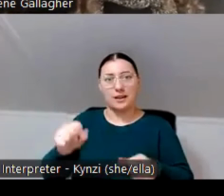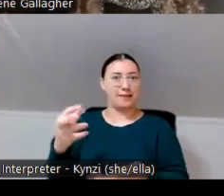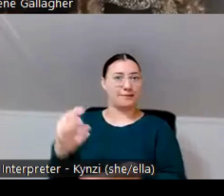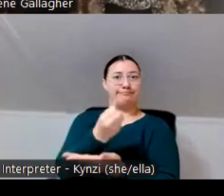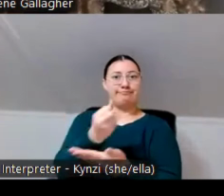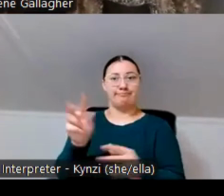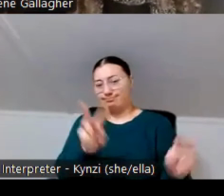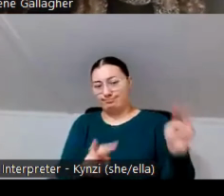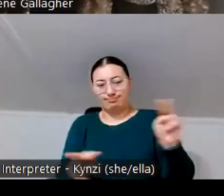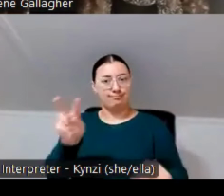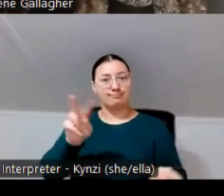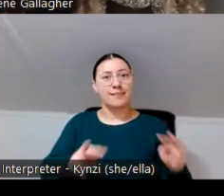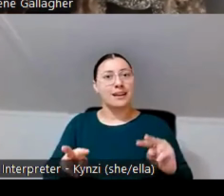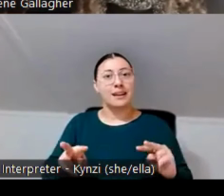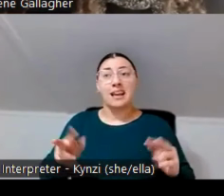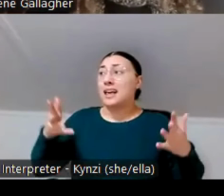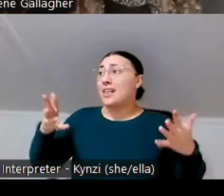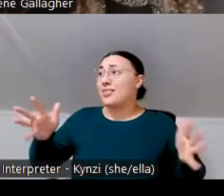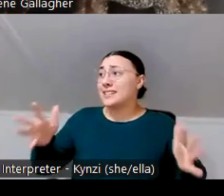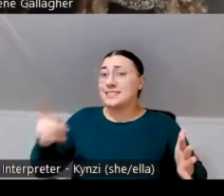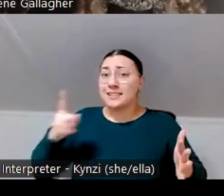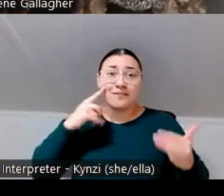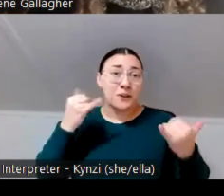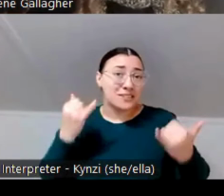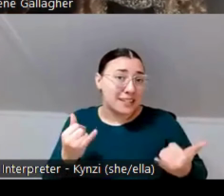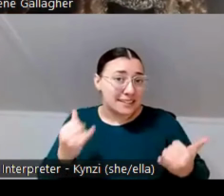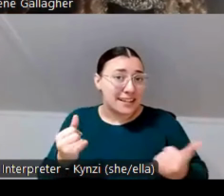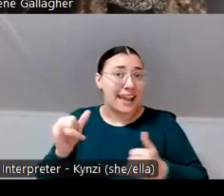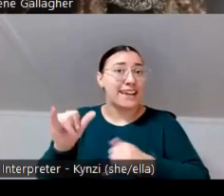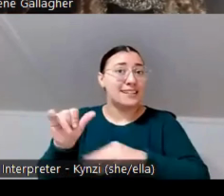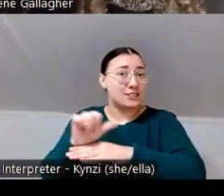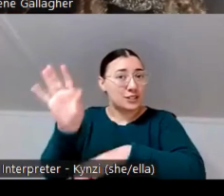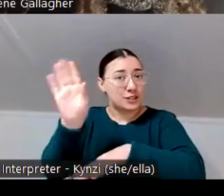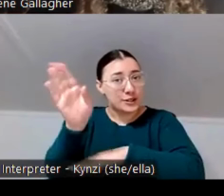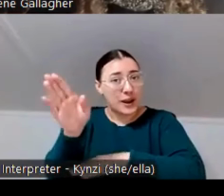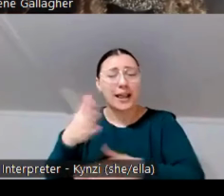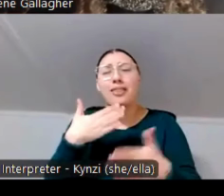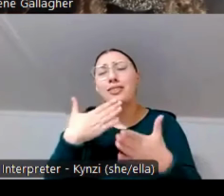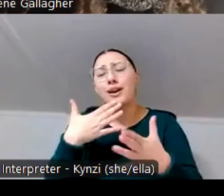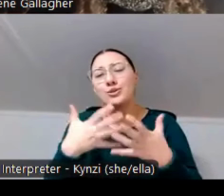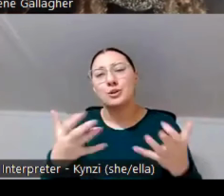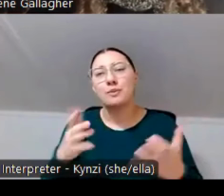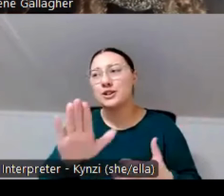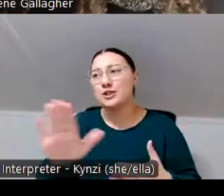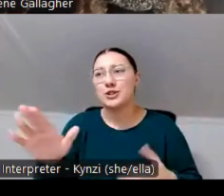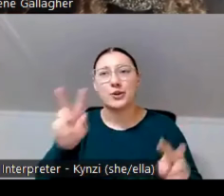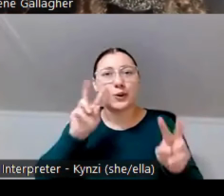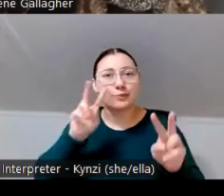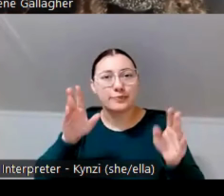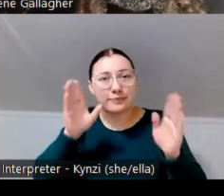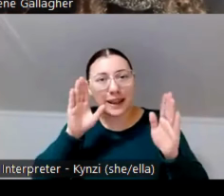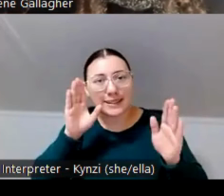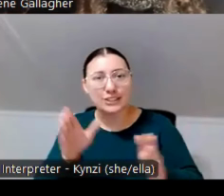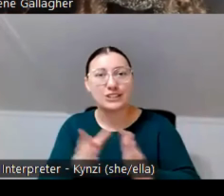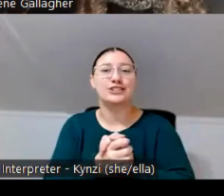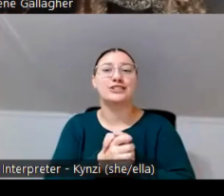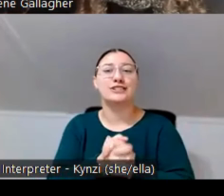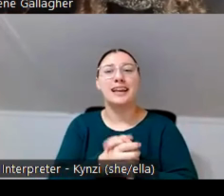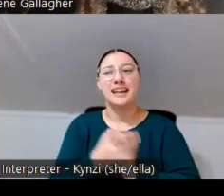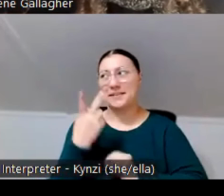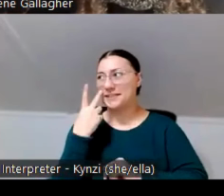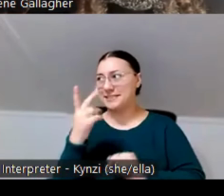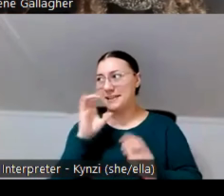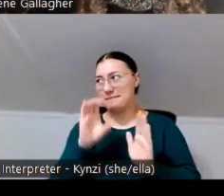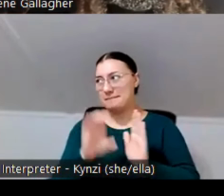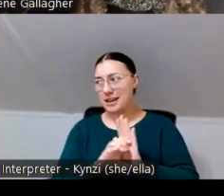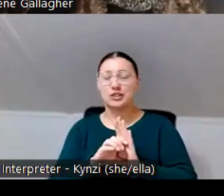And that's all for today. Thank you so much. You'll see I put a picture of a winter scene here because this is the